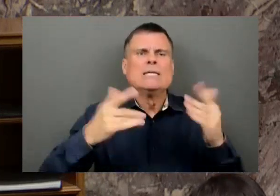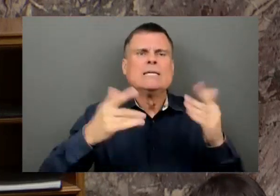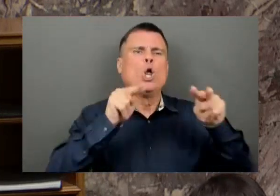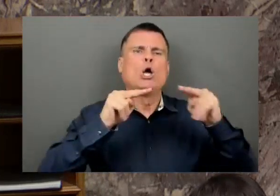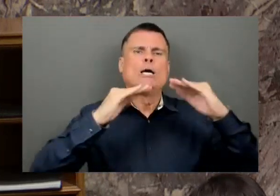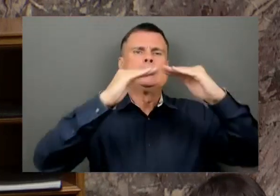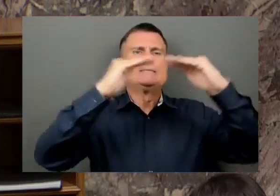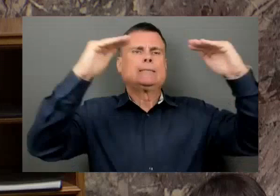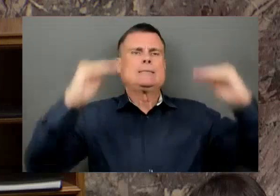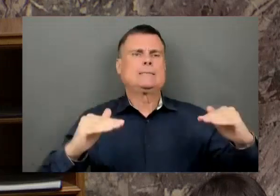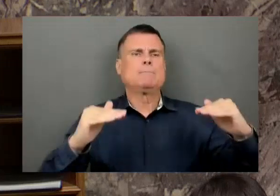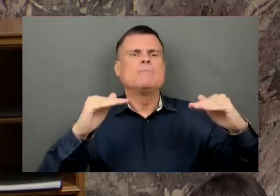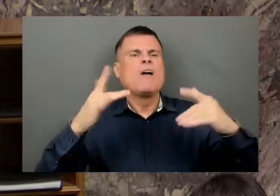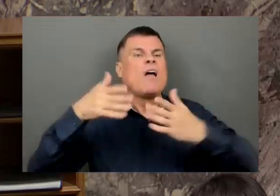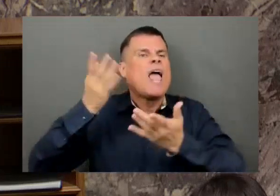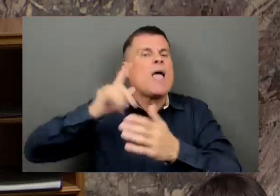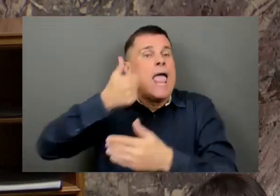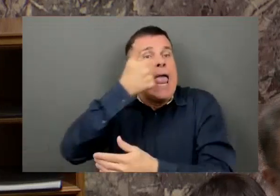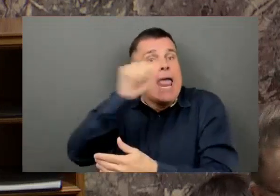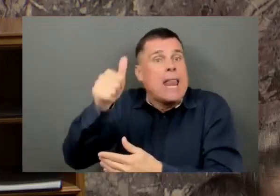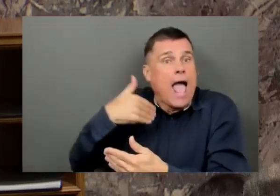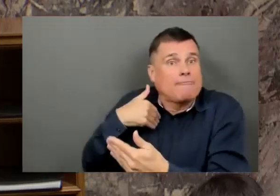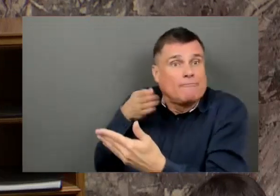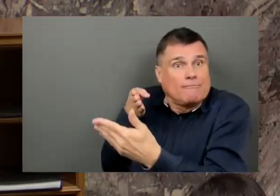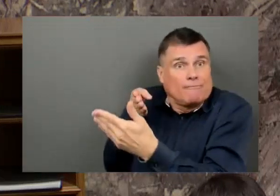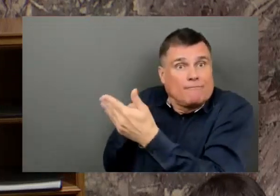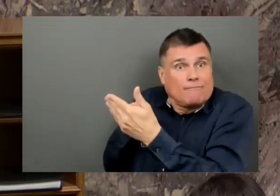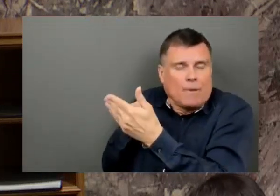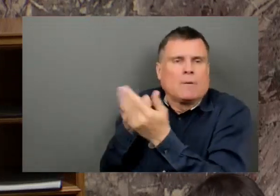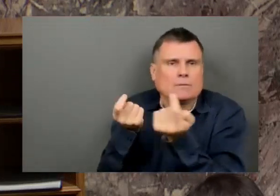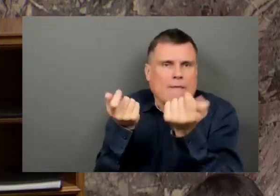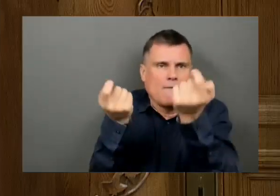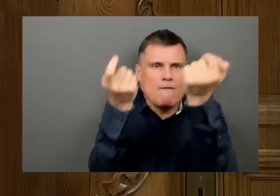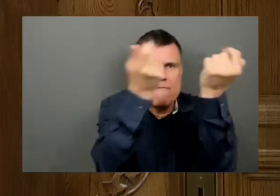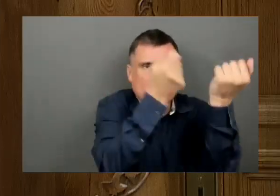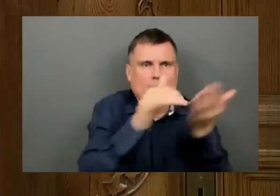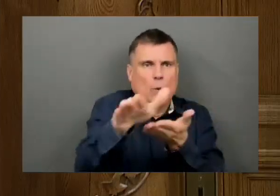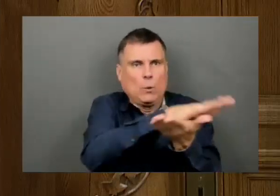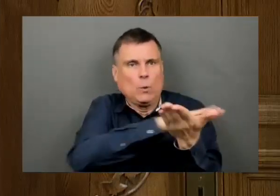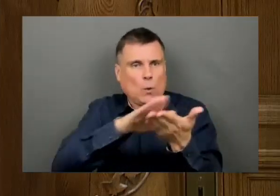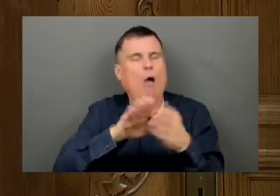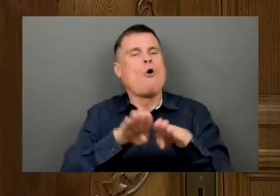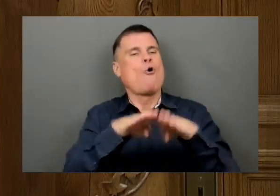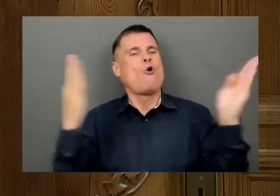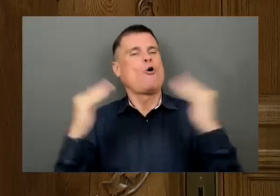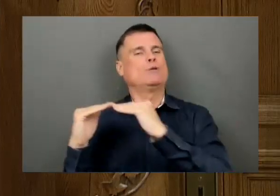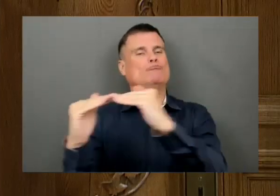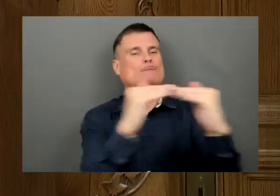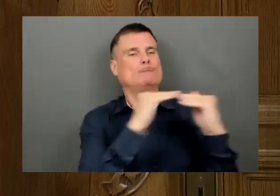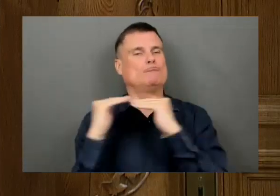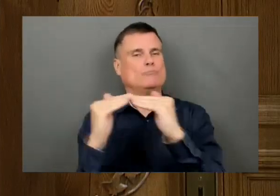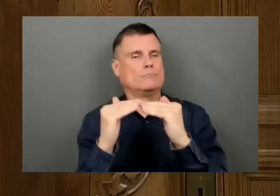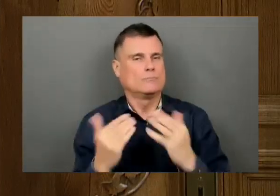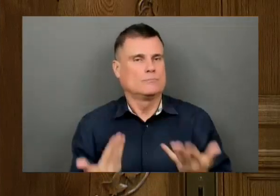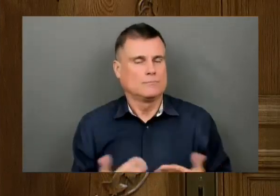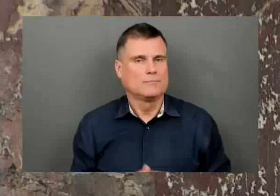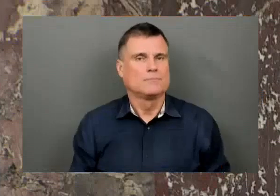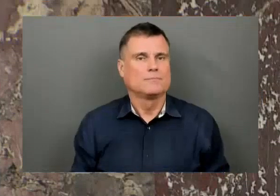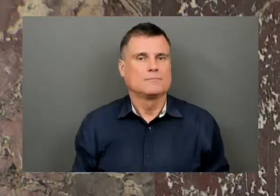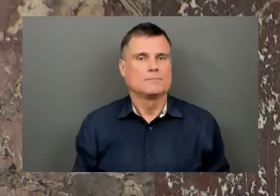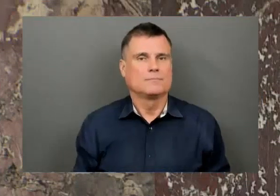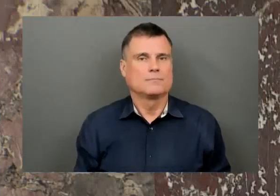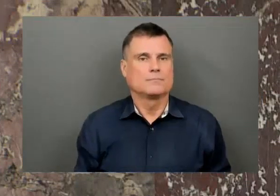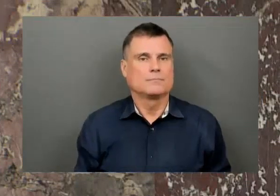exist in his government and his caucus? Will he do that? Premier. Thank you, Honourable